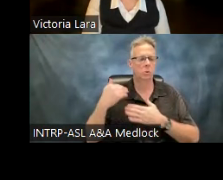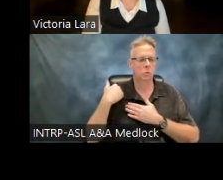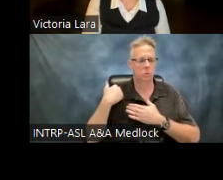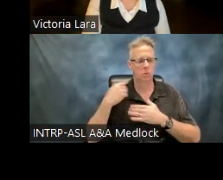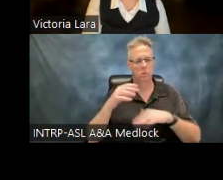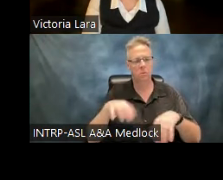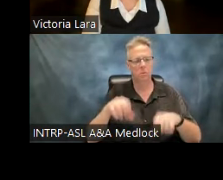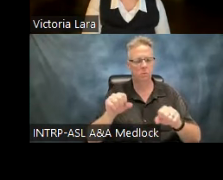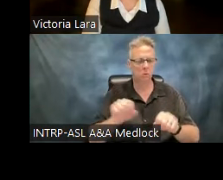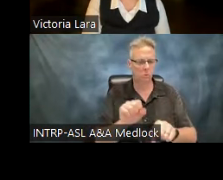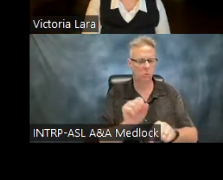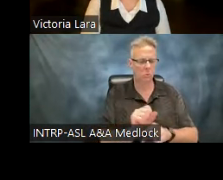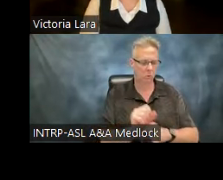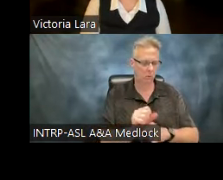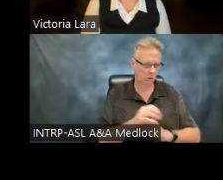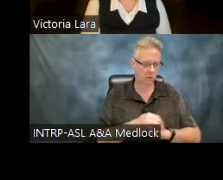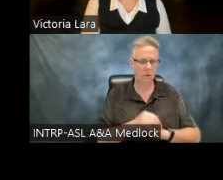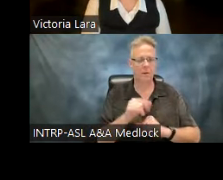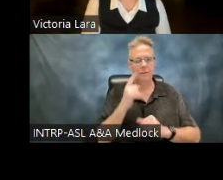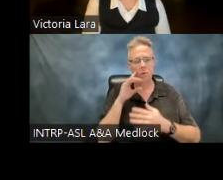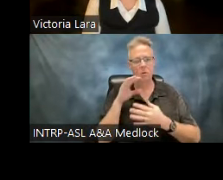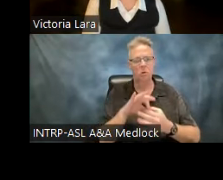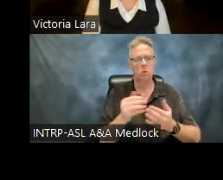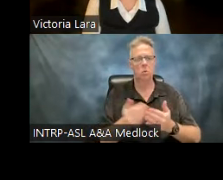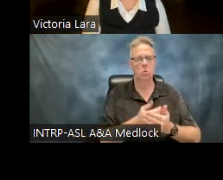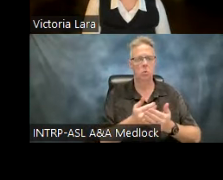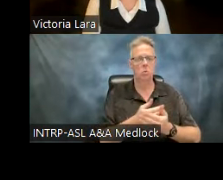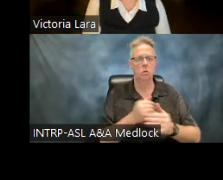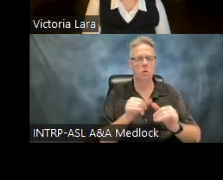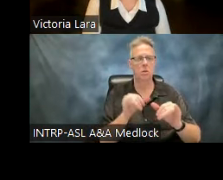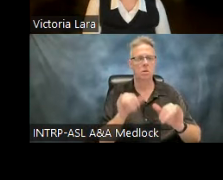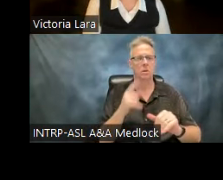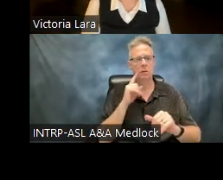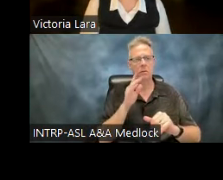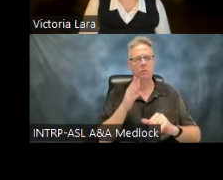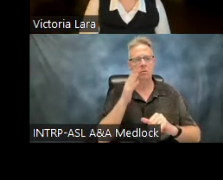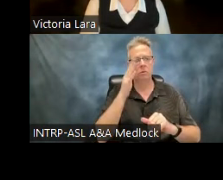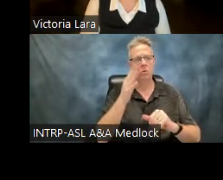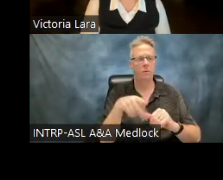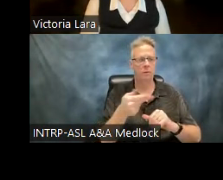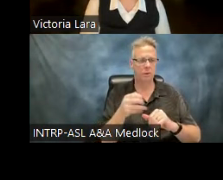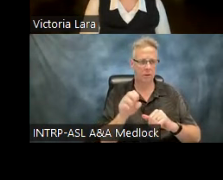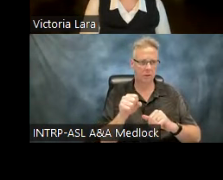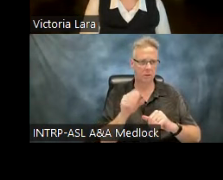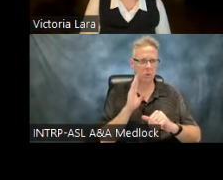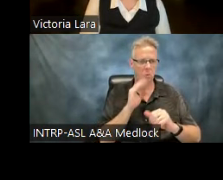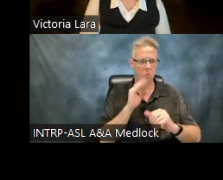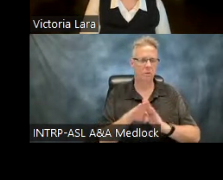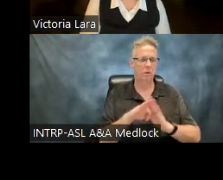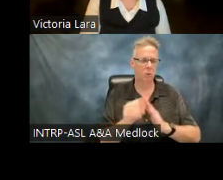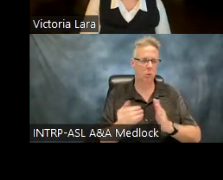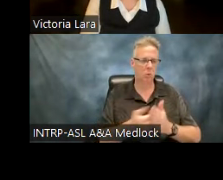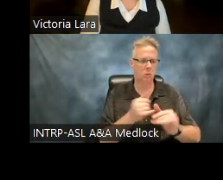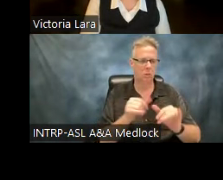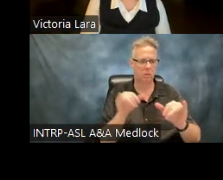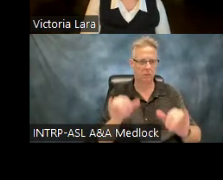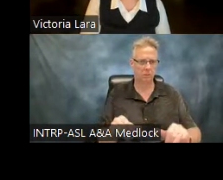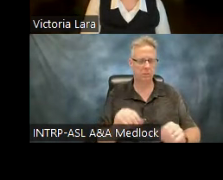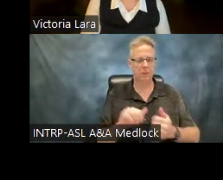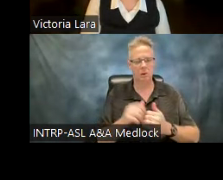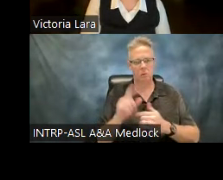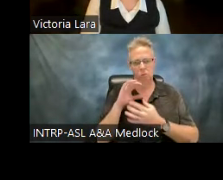which focuses on the functions of the new system. Future phases of work will develop the form of the new system, as well as how